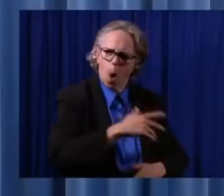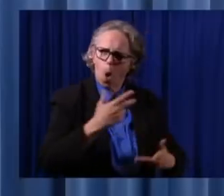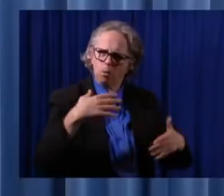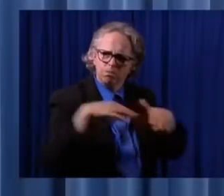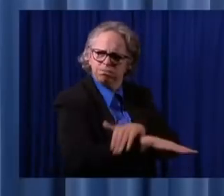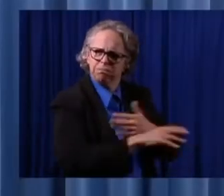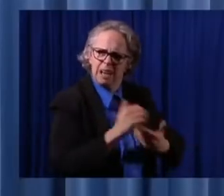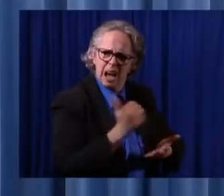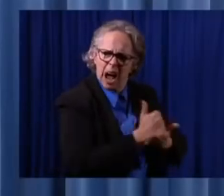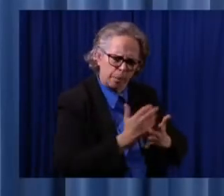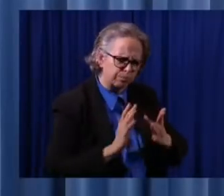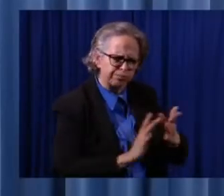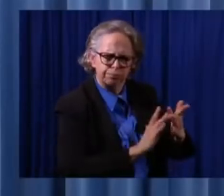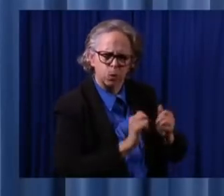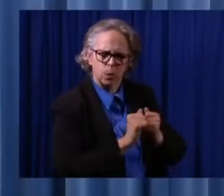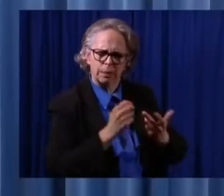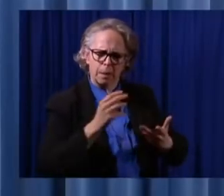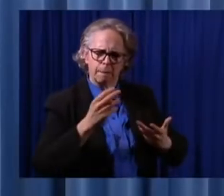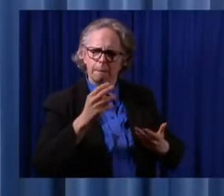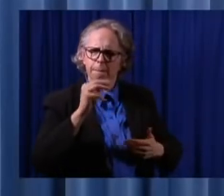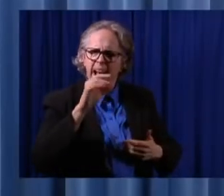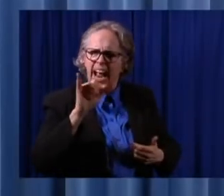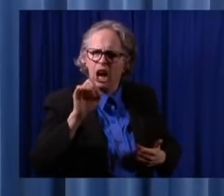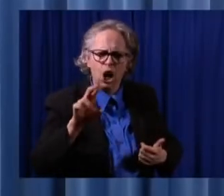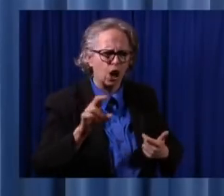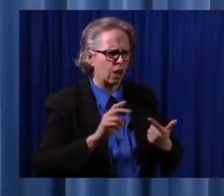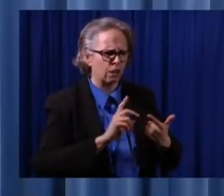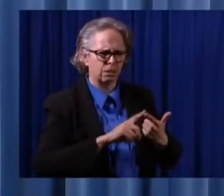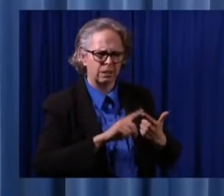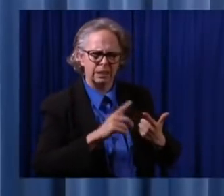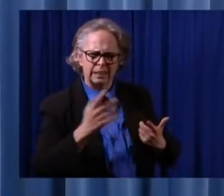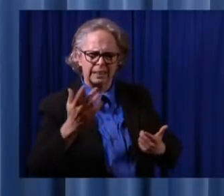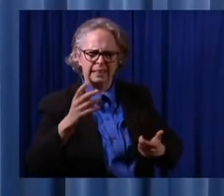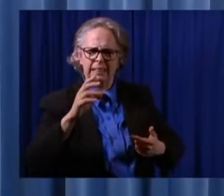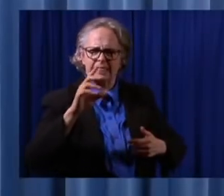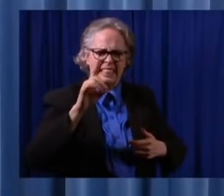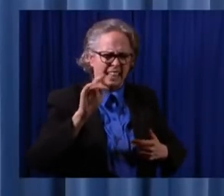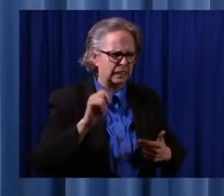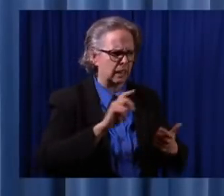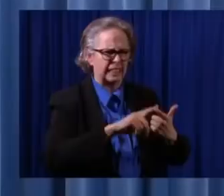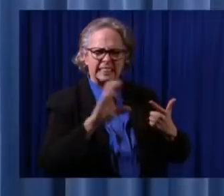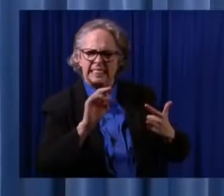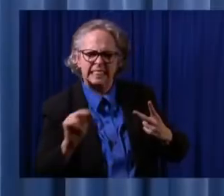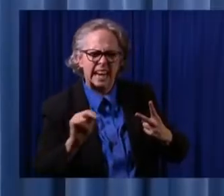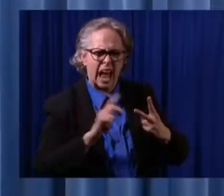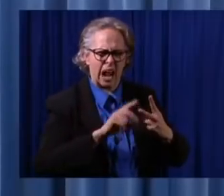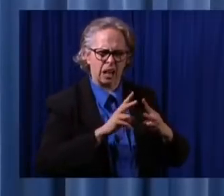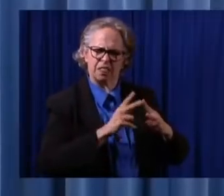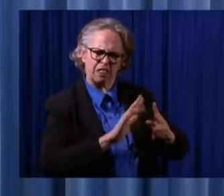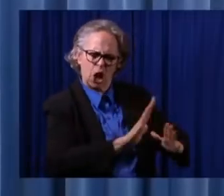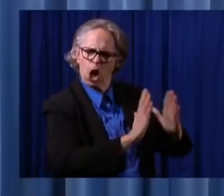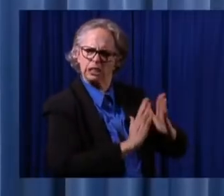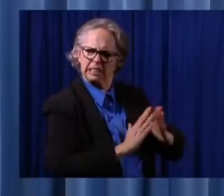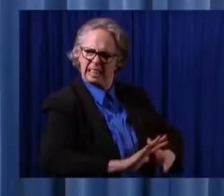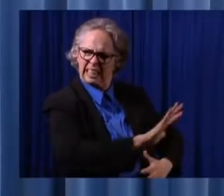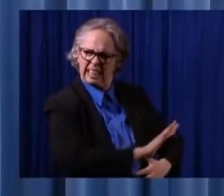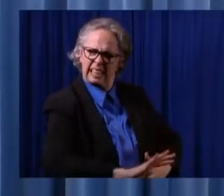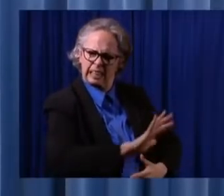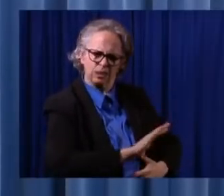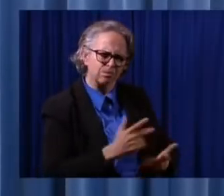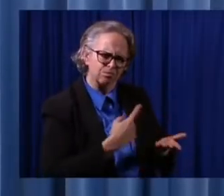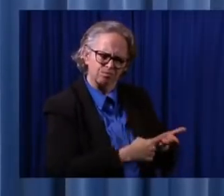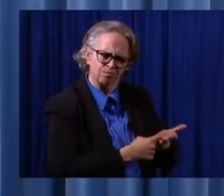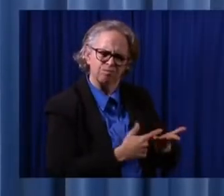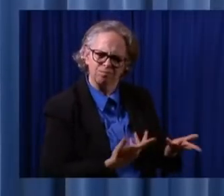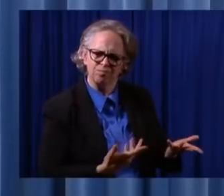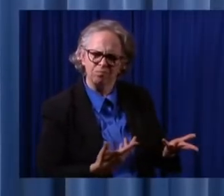work with Nan Whaley in Dayton, John Cranley in Cincinnati, and the other Mary McDonald and others in those